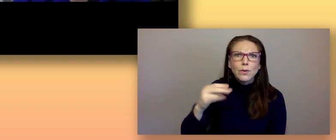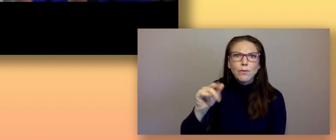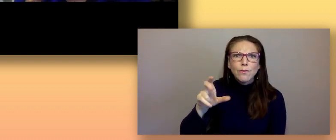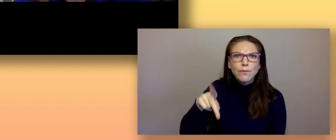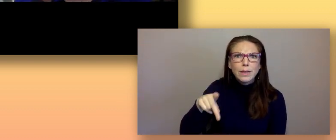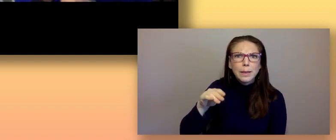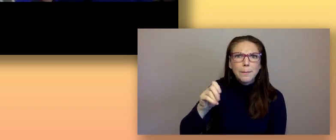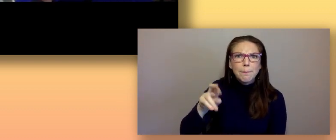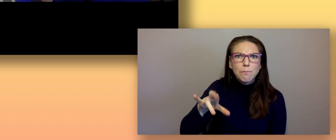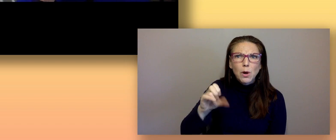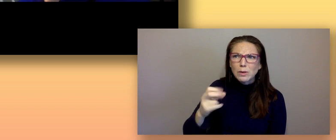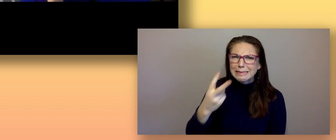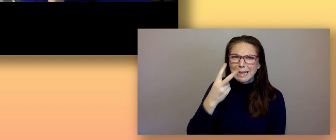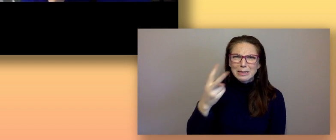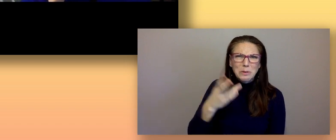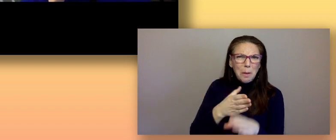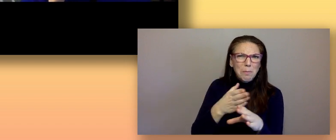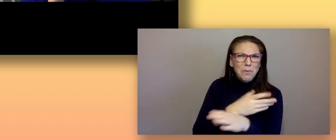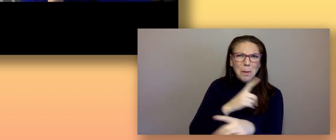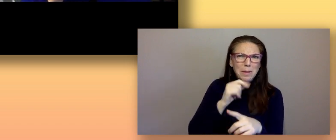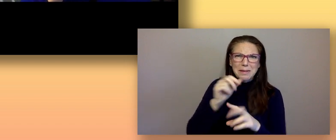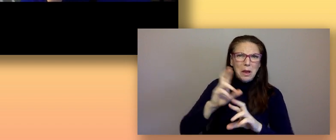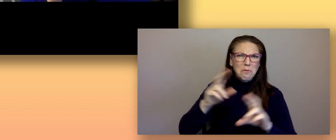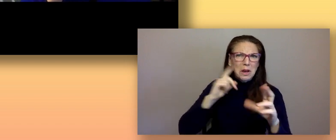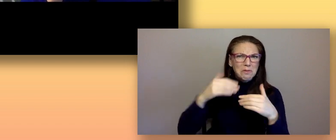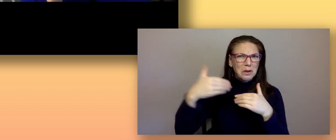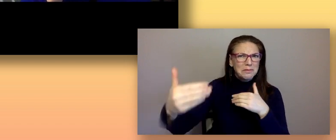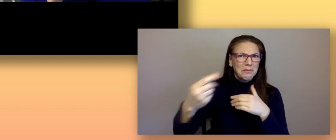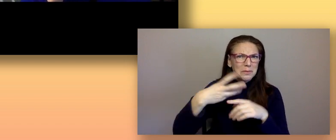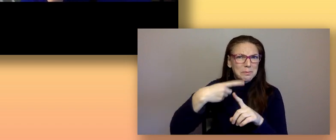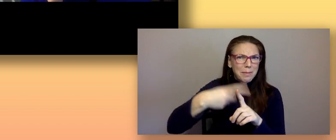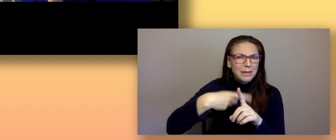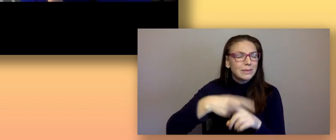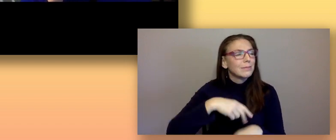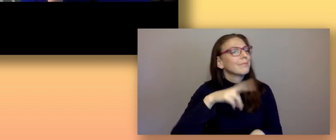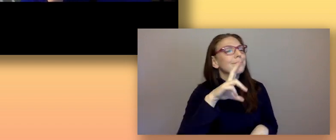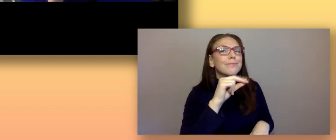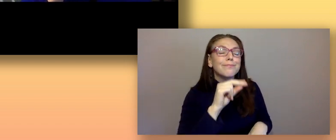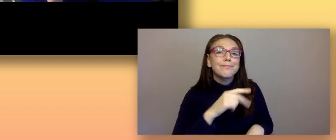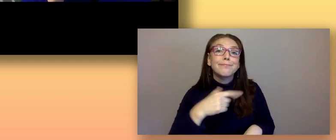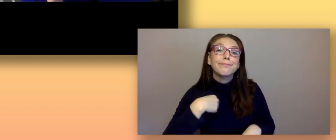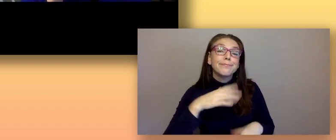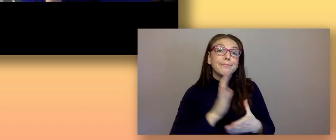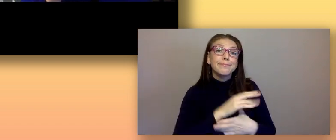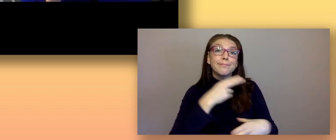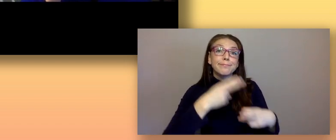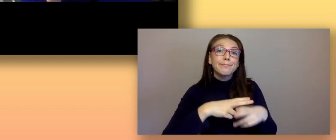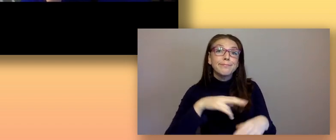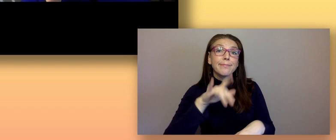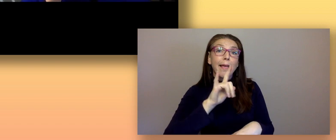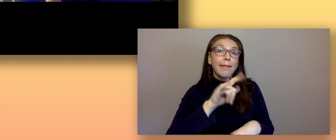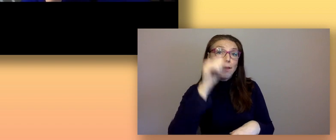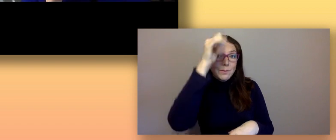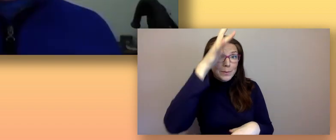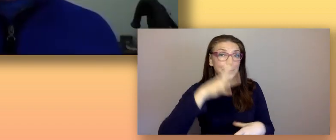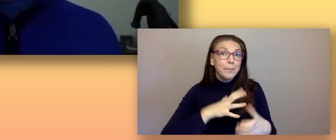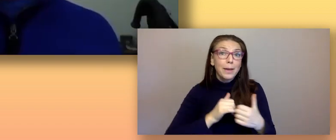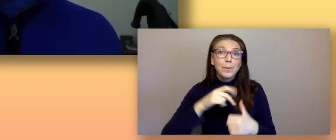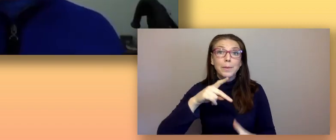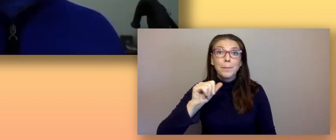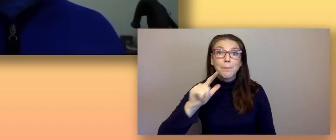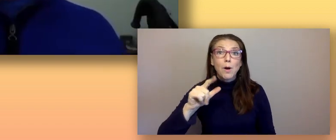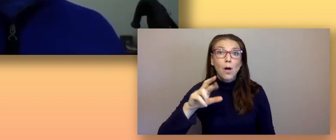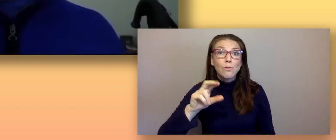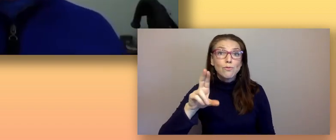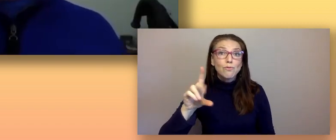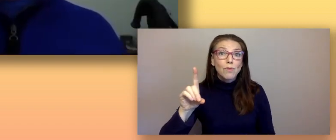I saw the preview, but that's not out for the fall. No. I Love You, Man with Paul Rudd and Jason Segel. Look